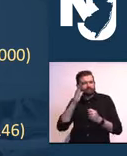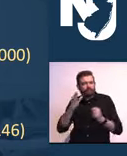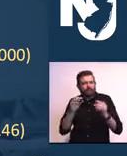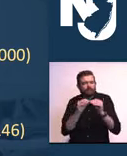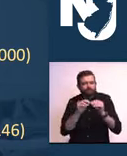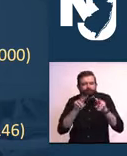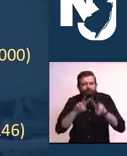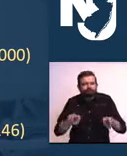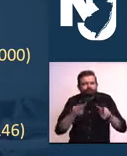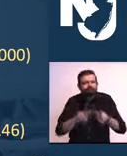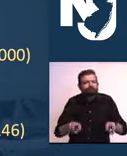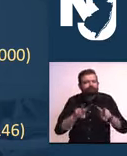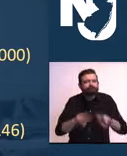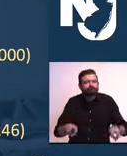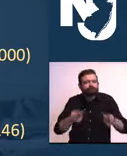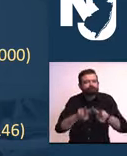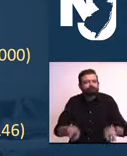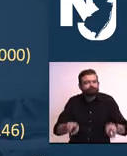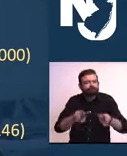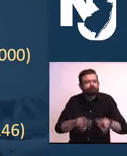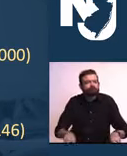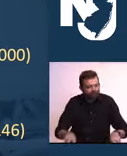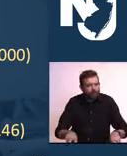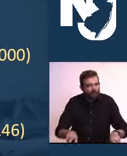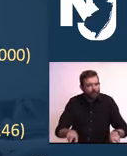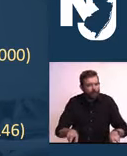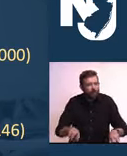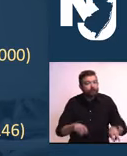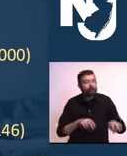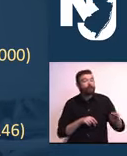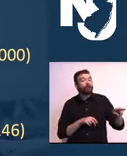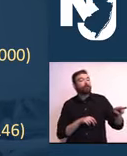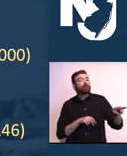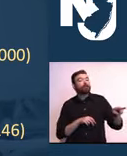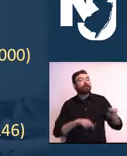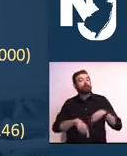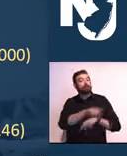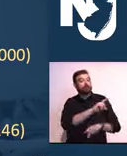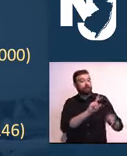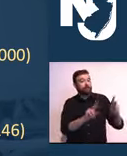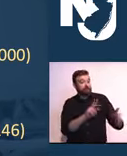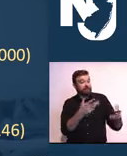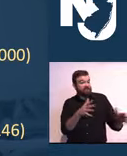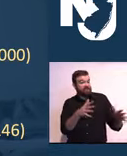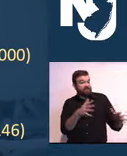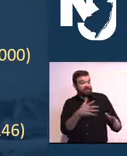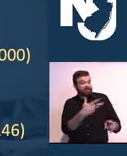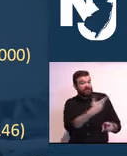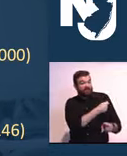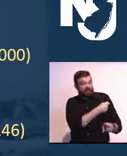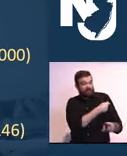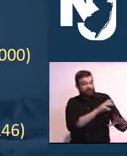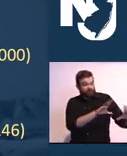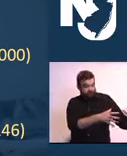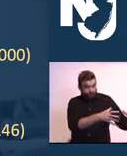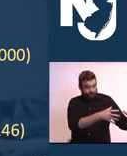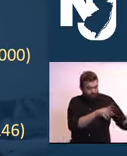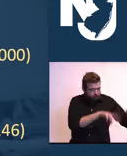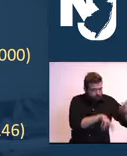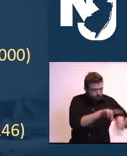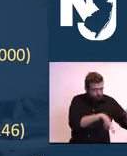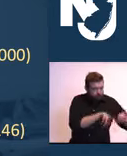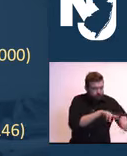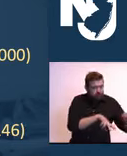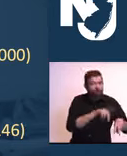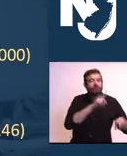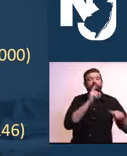believe sooner than later, into those who have received only their primary vaccinations and those who have also gotten their booster, and we hope to start relaying